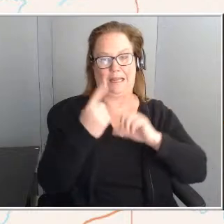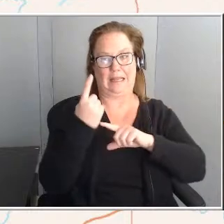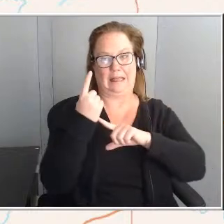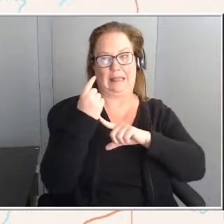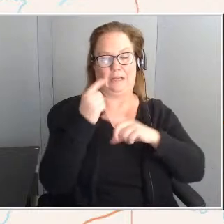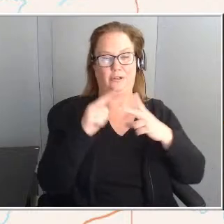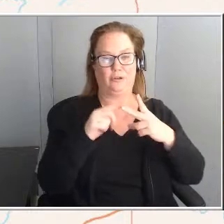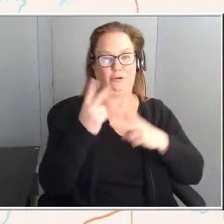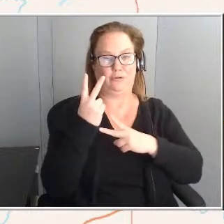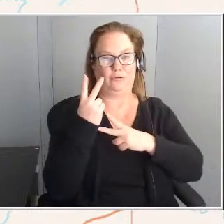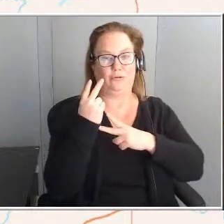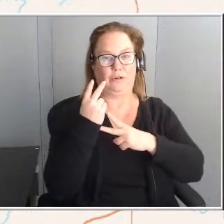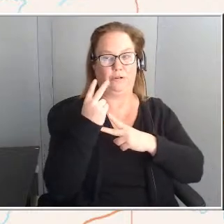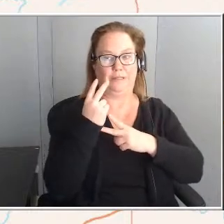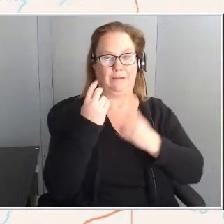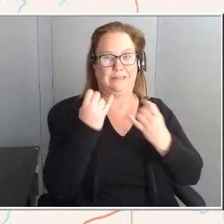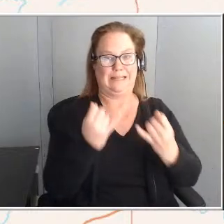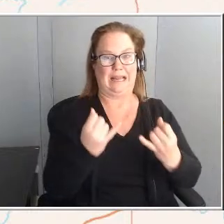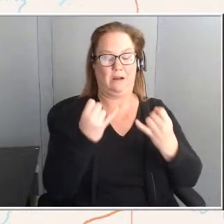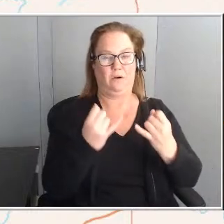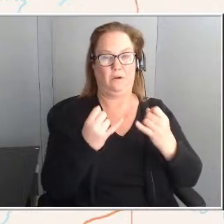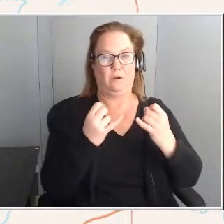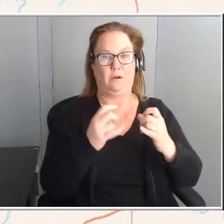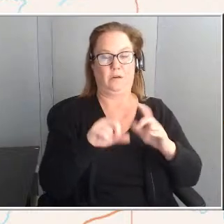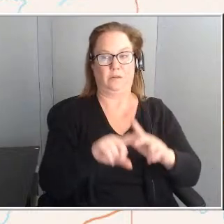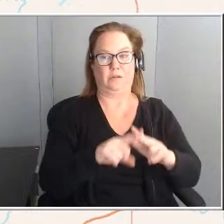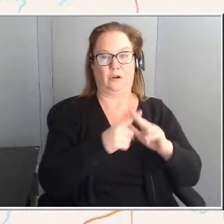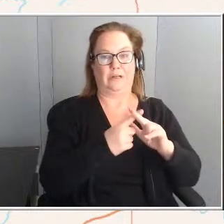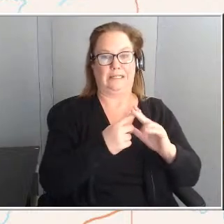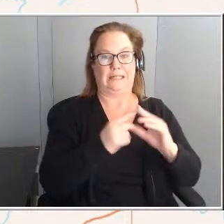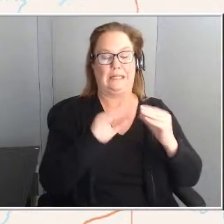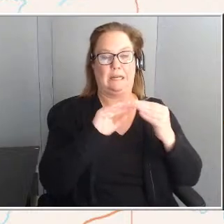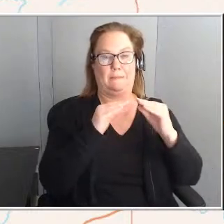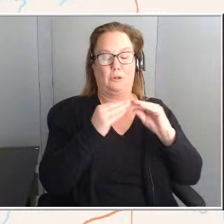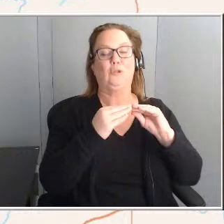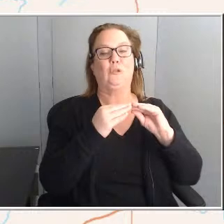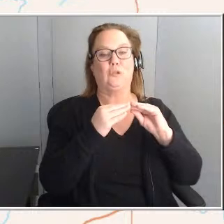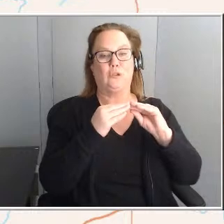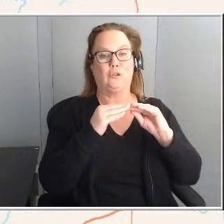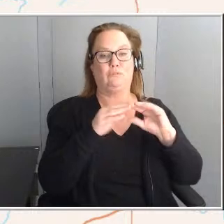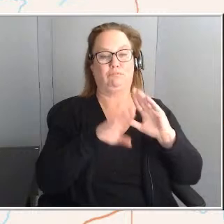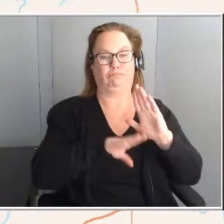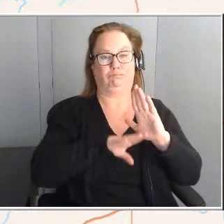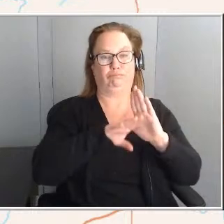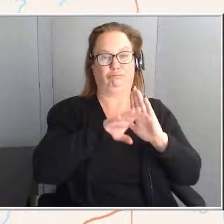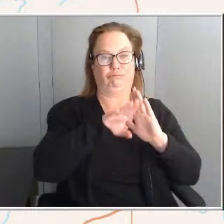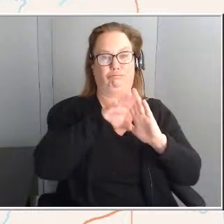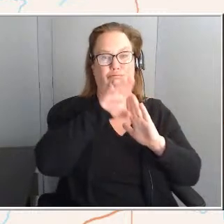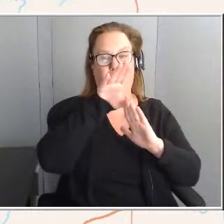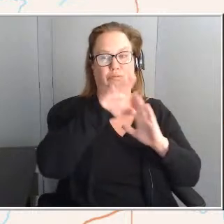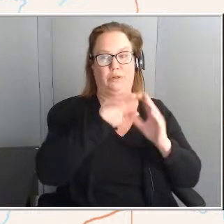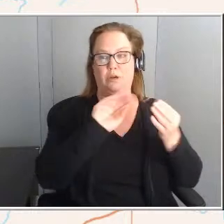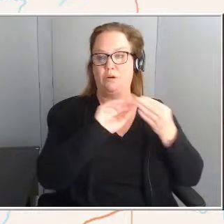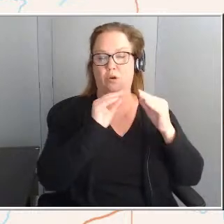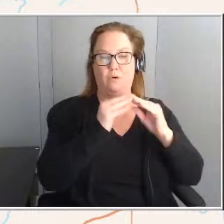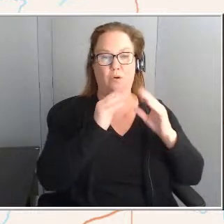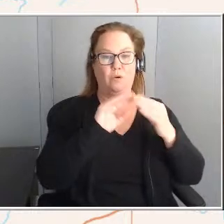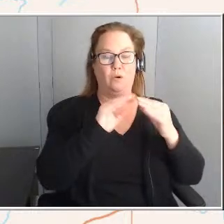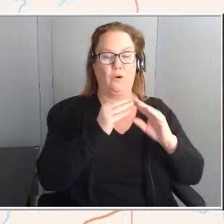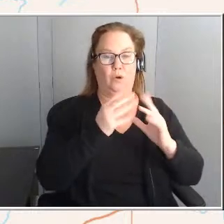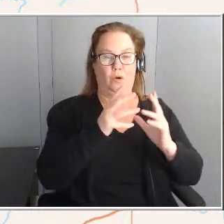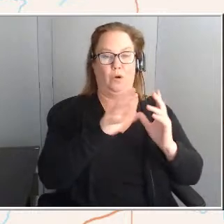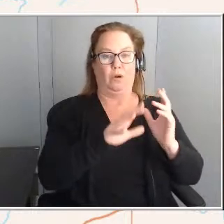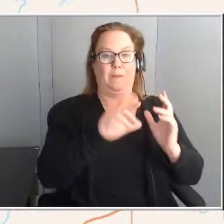and the year before, it was right about now where we started to see lineages. We started to see the numbers go up, even though there was no new lineage. So